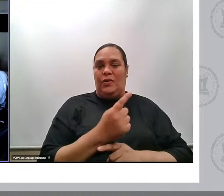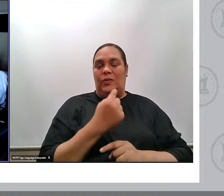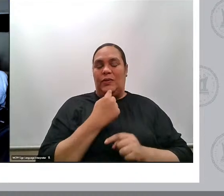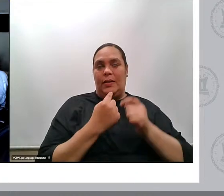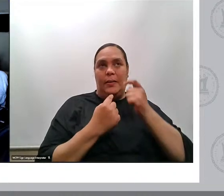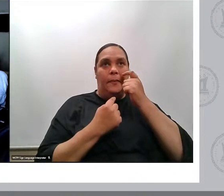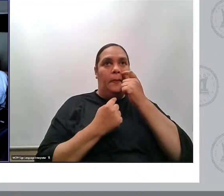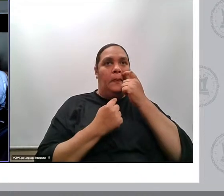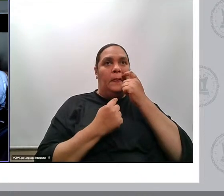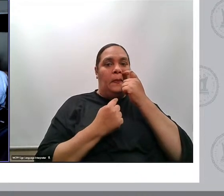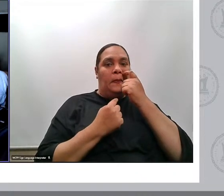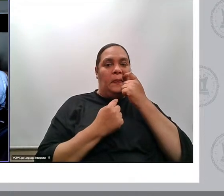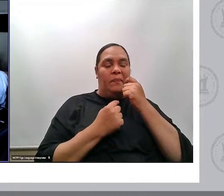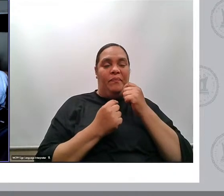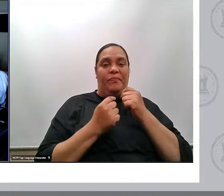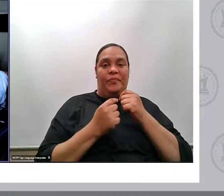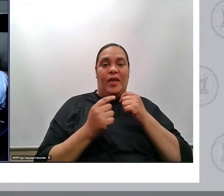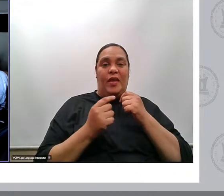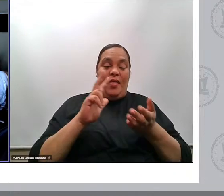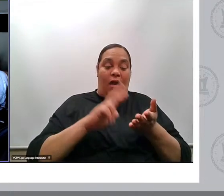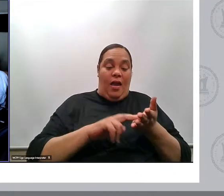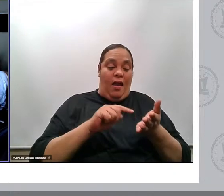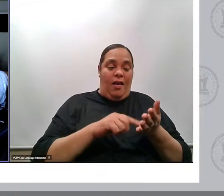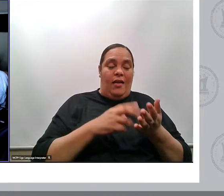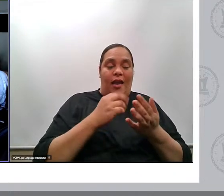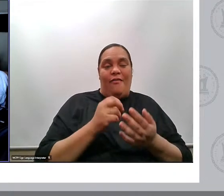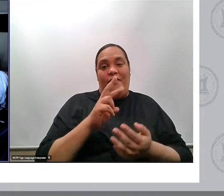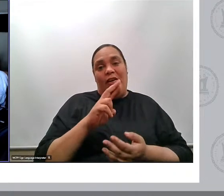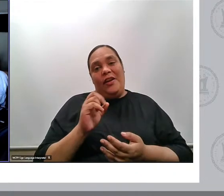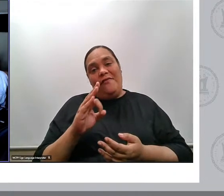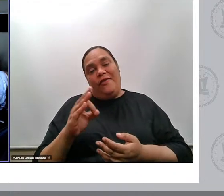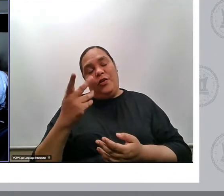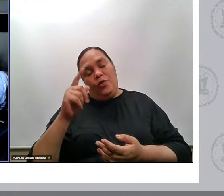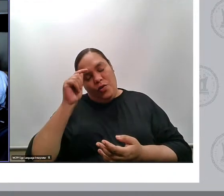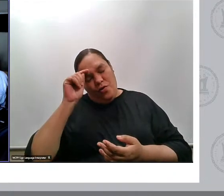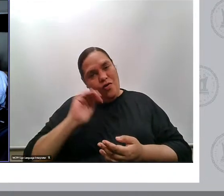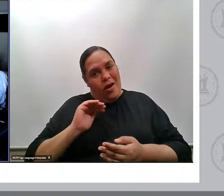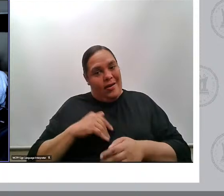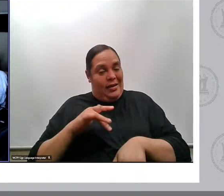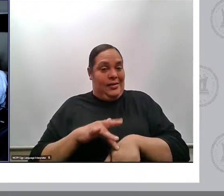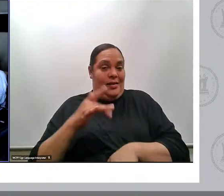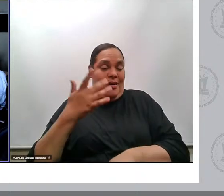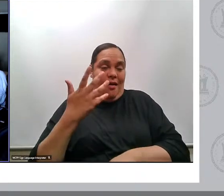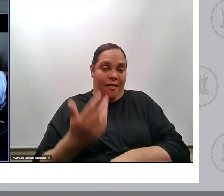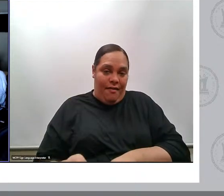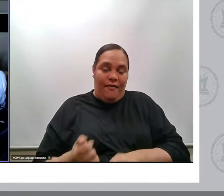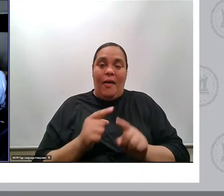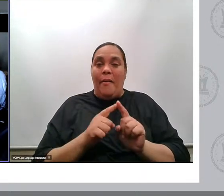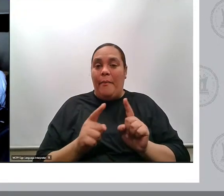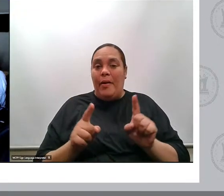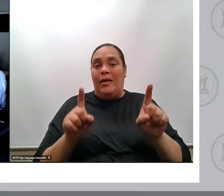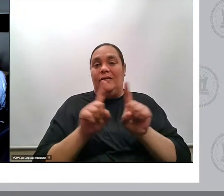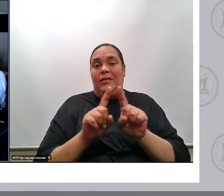of the Act does make reference to gender sensitivity, but I think